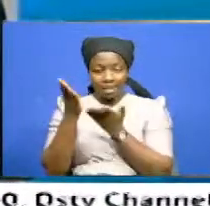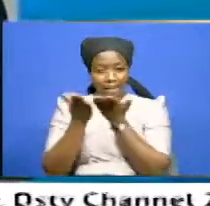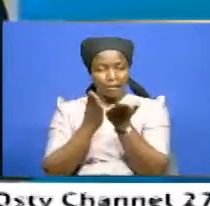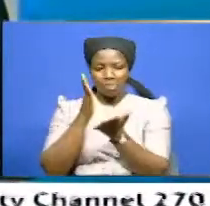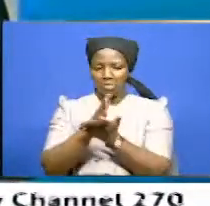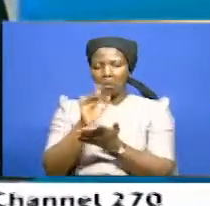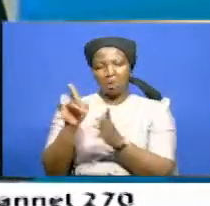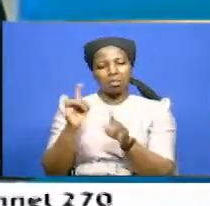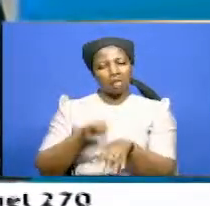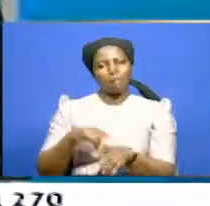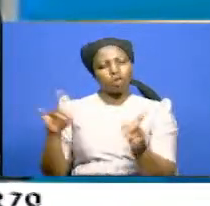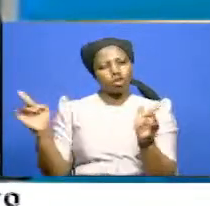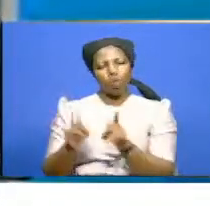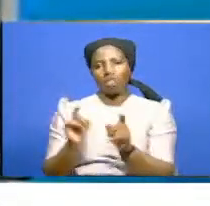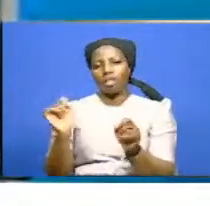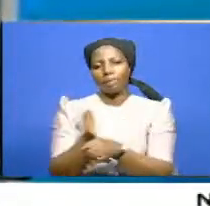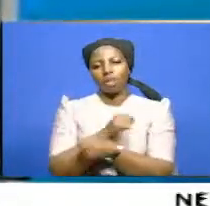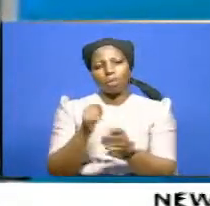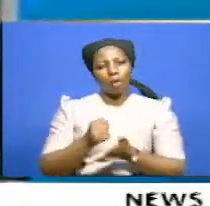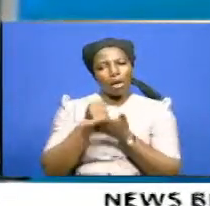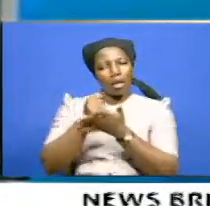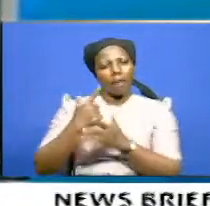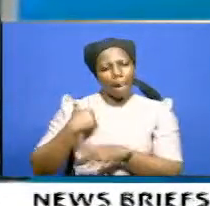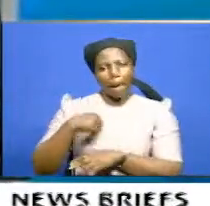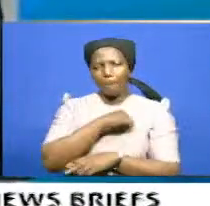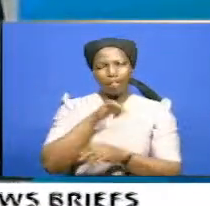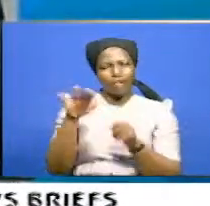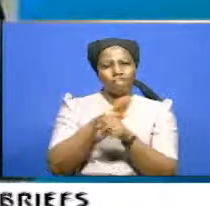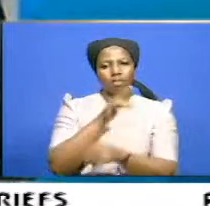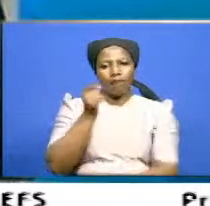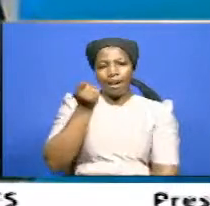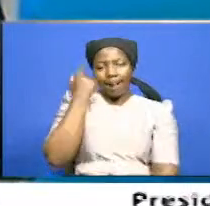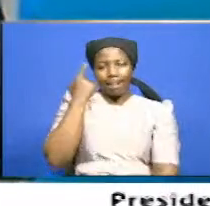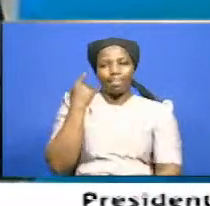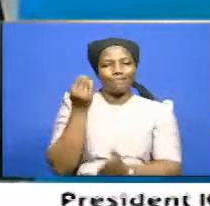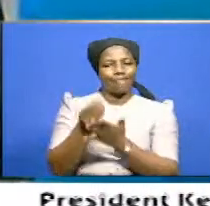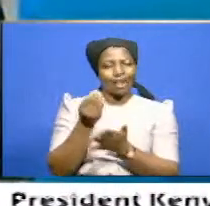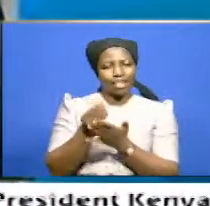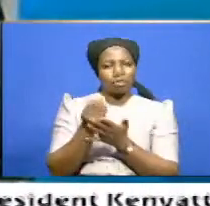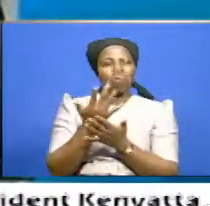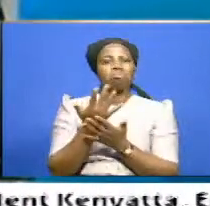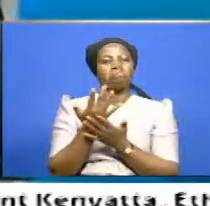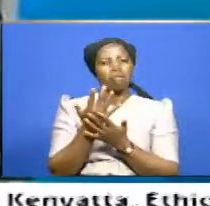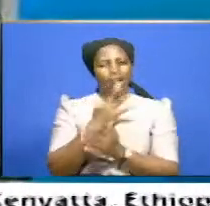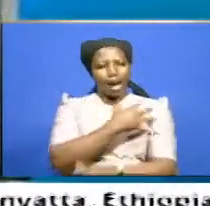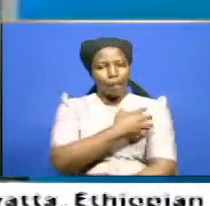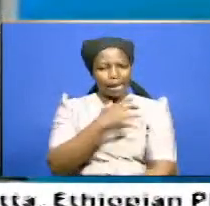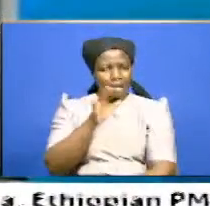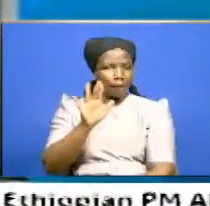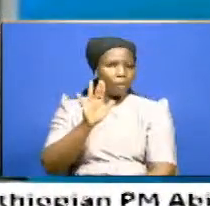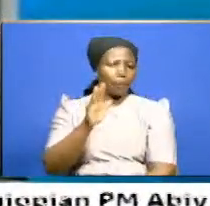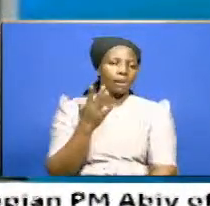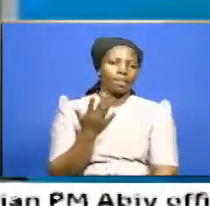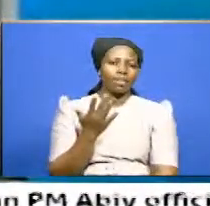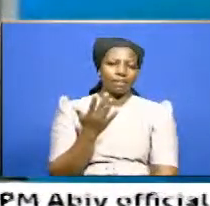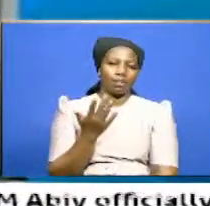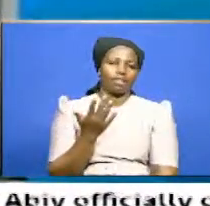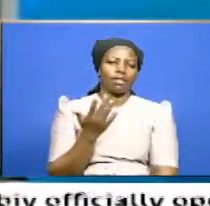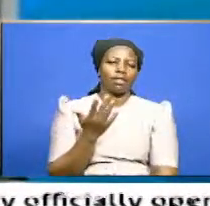help us to fully understand the financial capability, the financial ability,